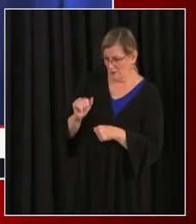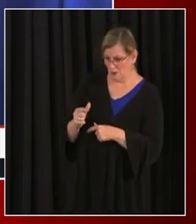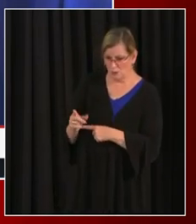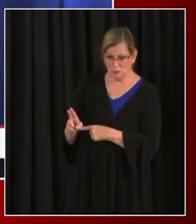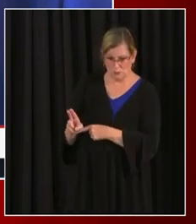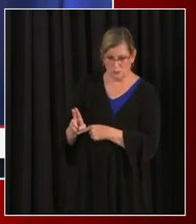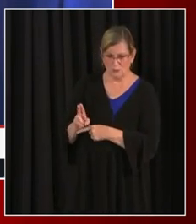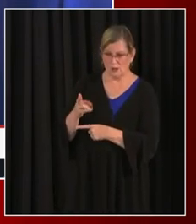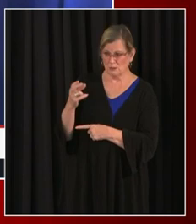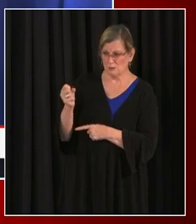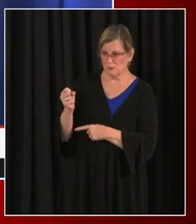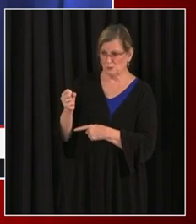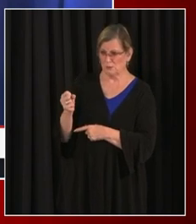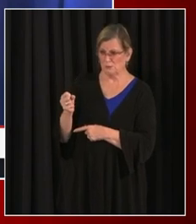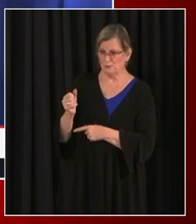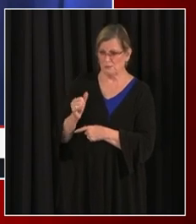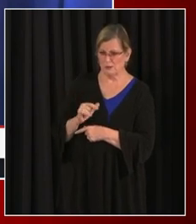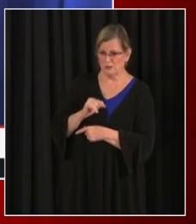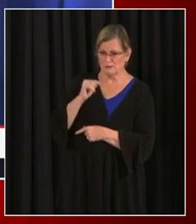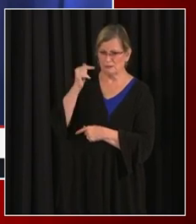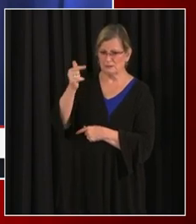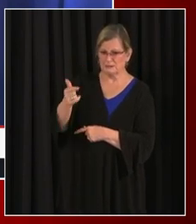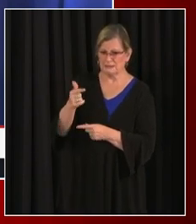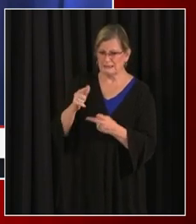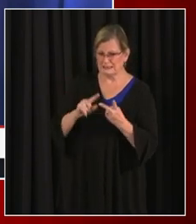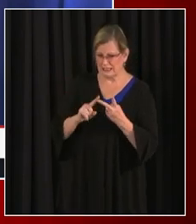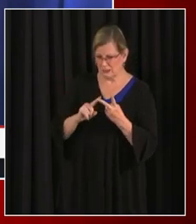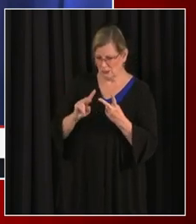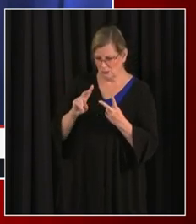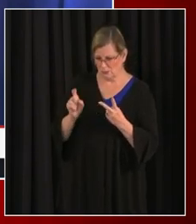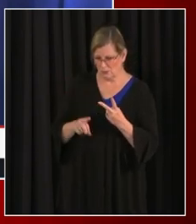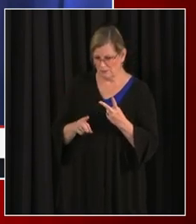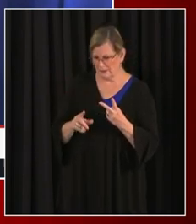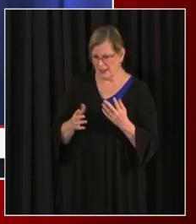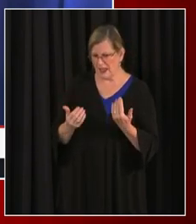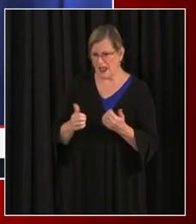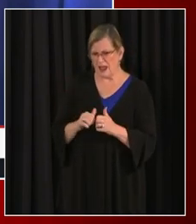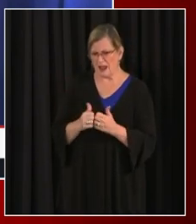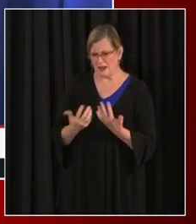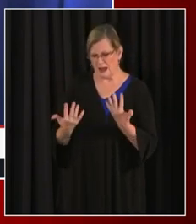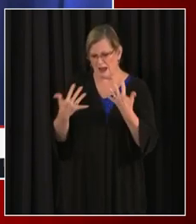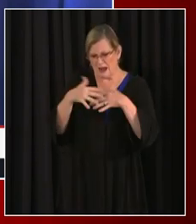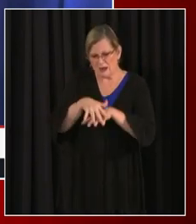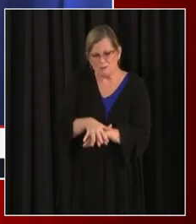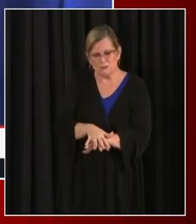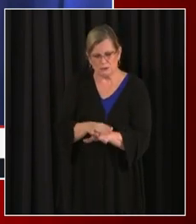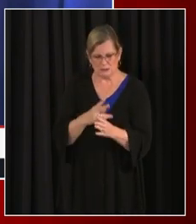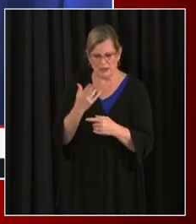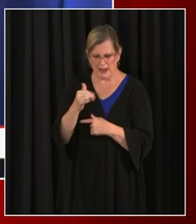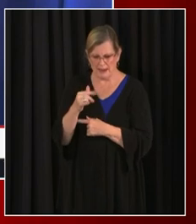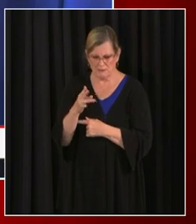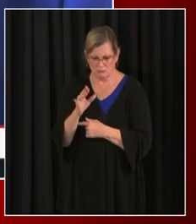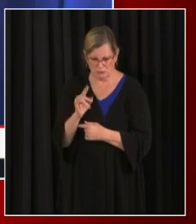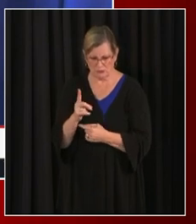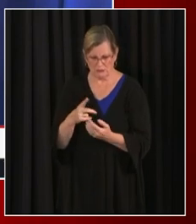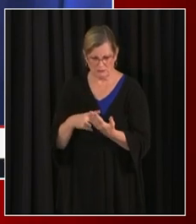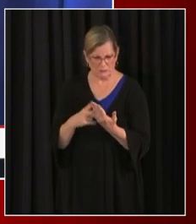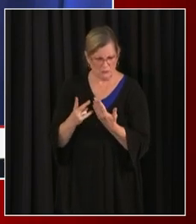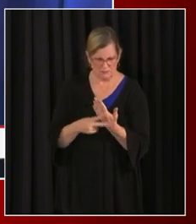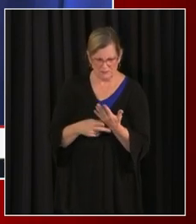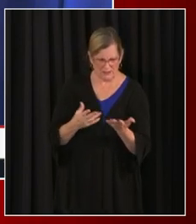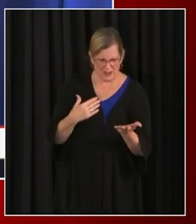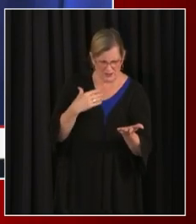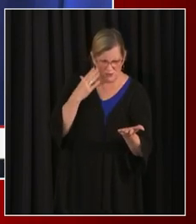school. And then my second question is about the hybrid plan. So I know that some epidemiologists have